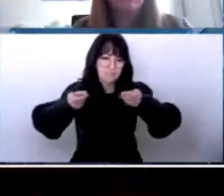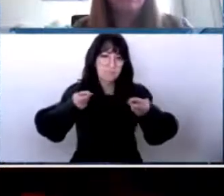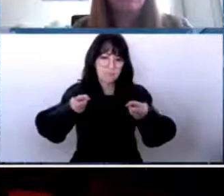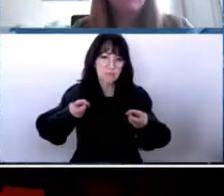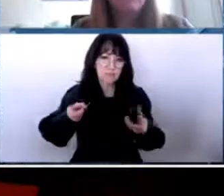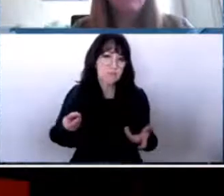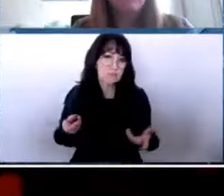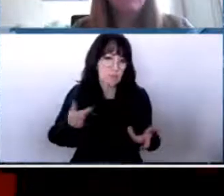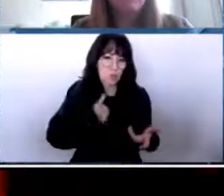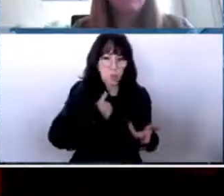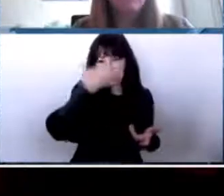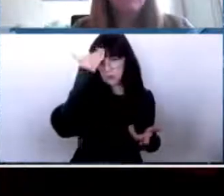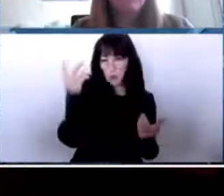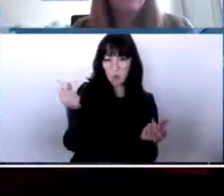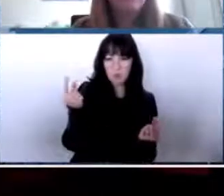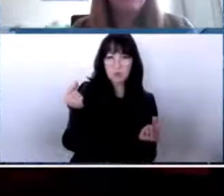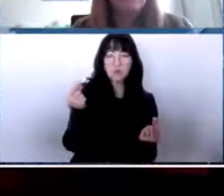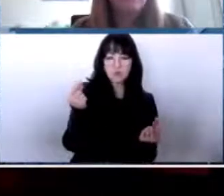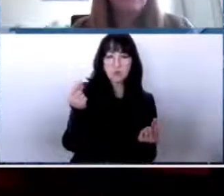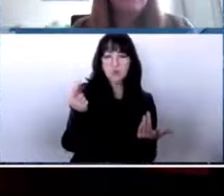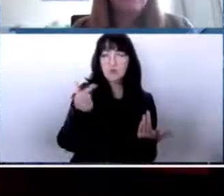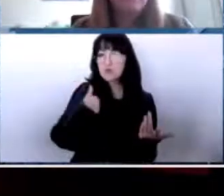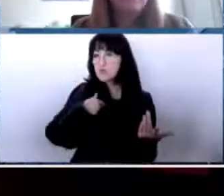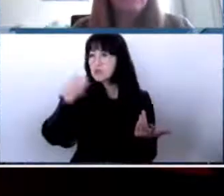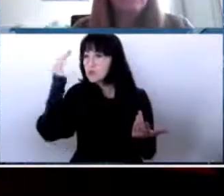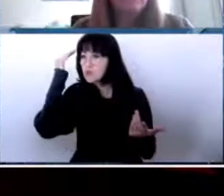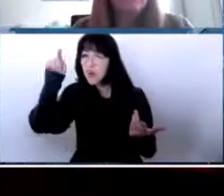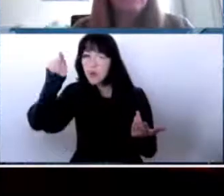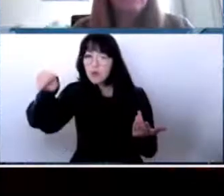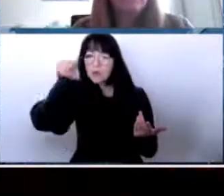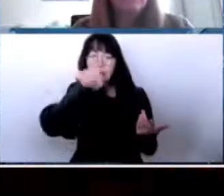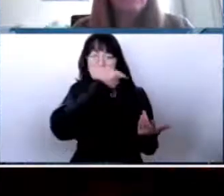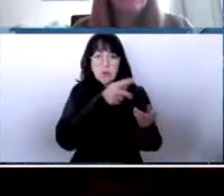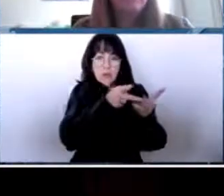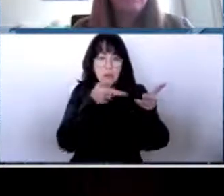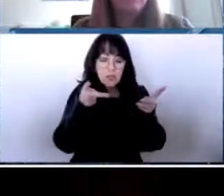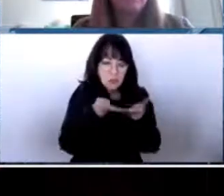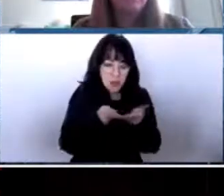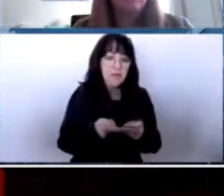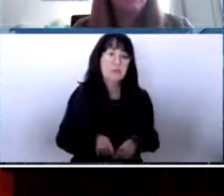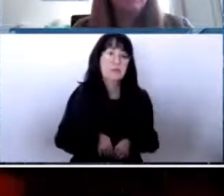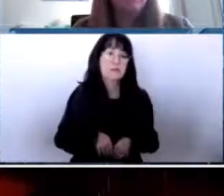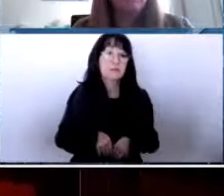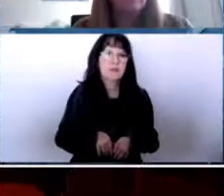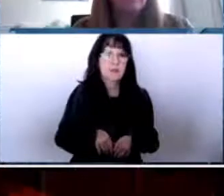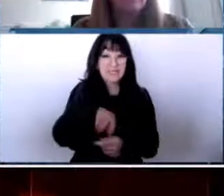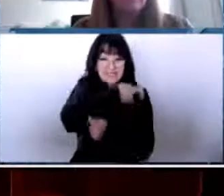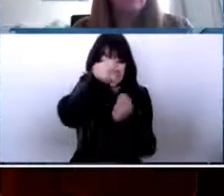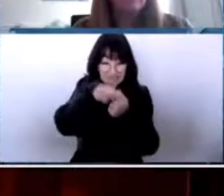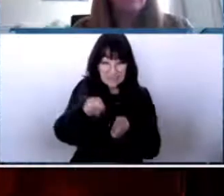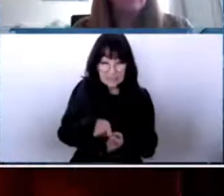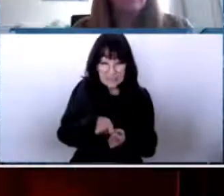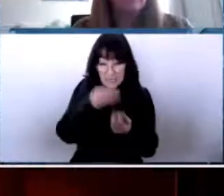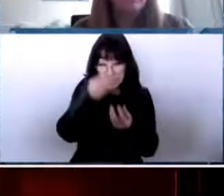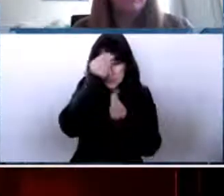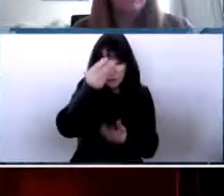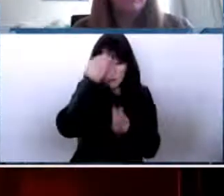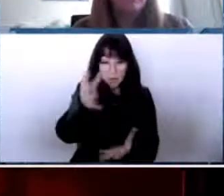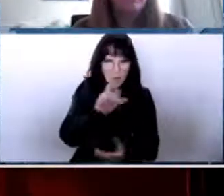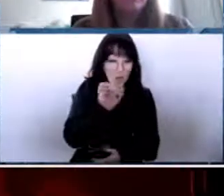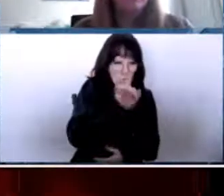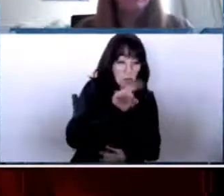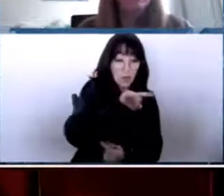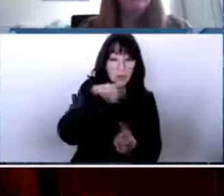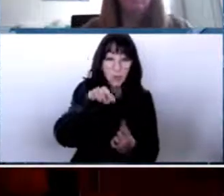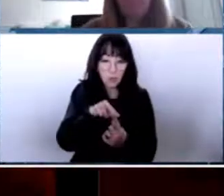still, we know we're going to get some assistance. Where, when, how much is meetings that are ongoing today, tomorrow,